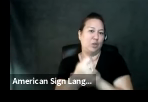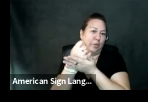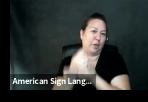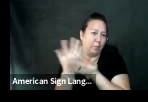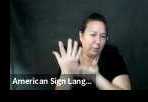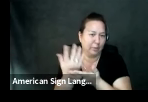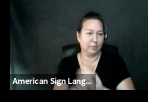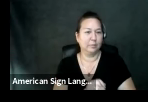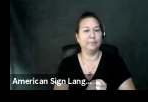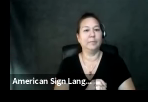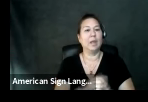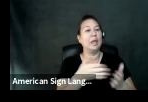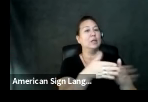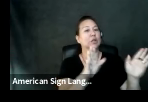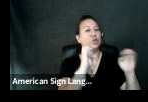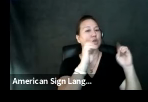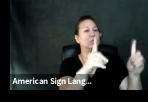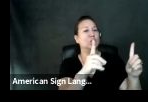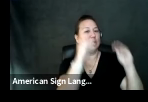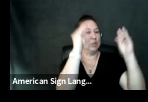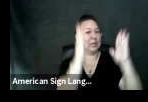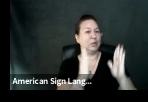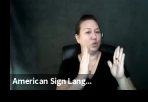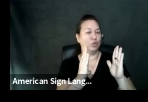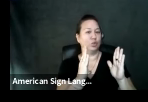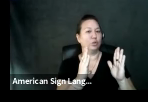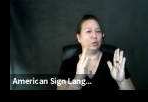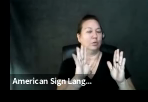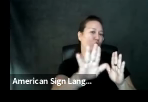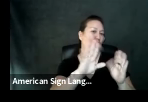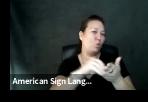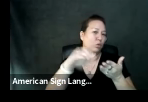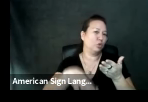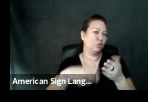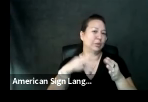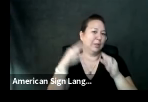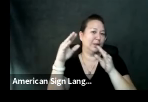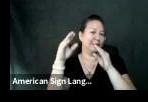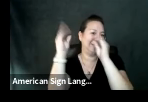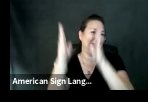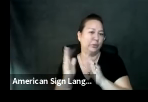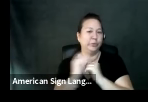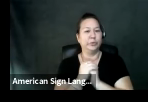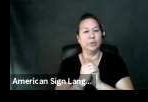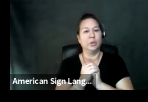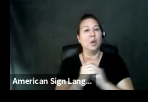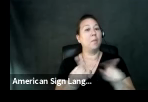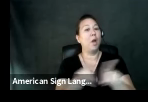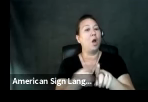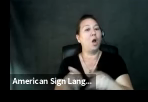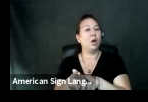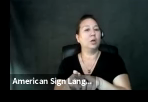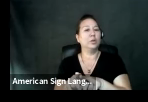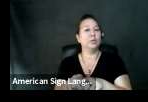are participating actively in general education environments. And then also you will have an administrative designee.